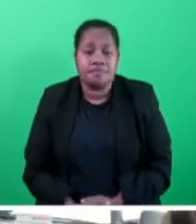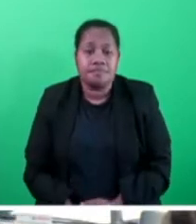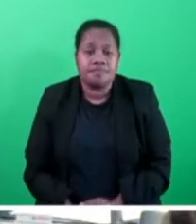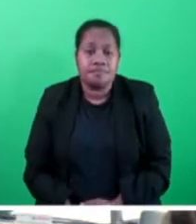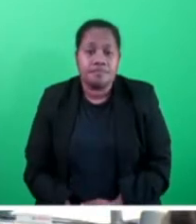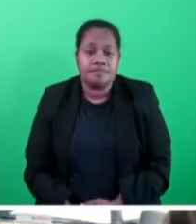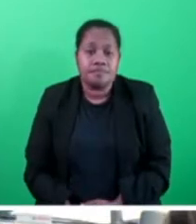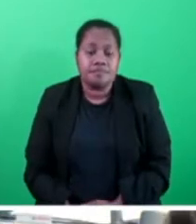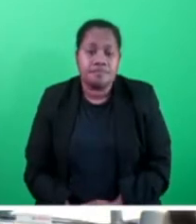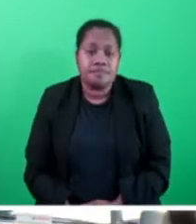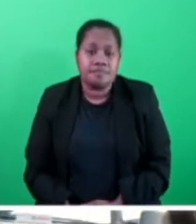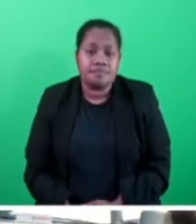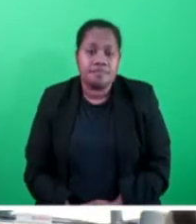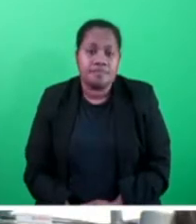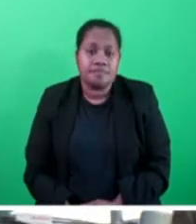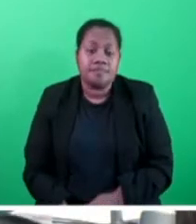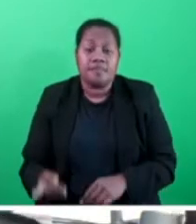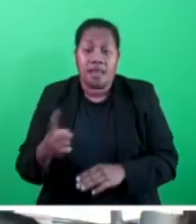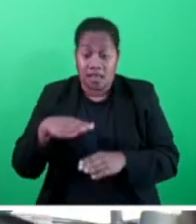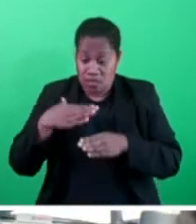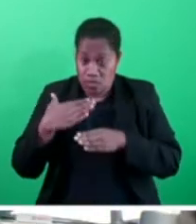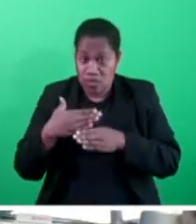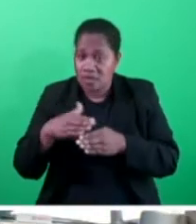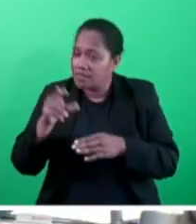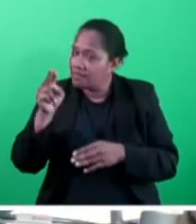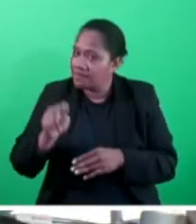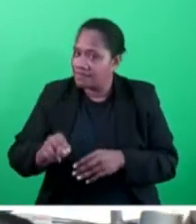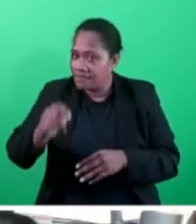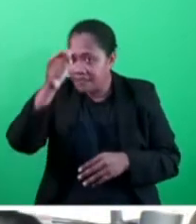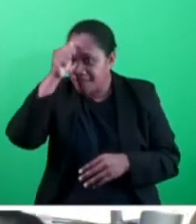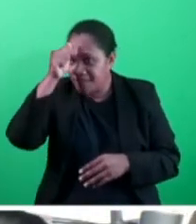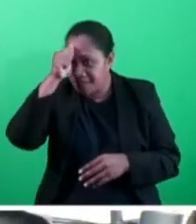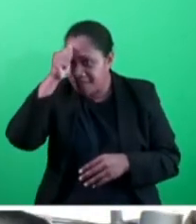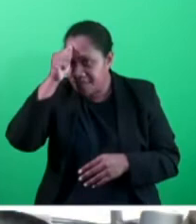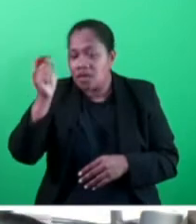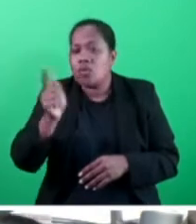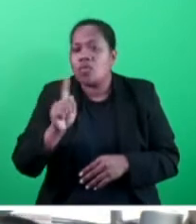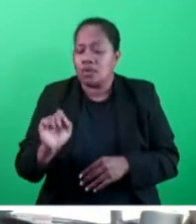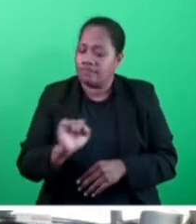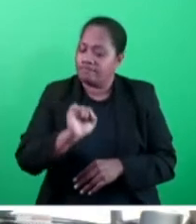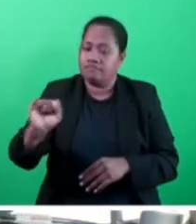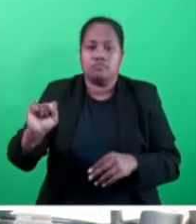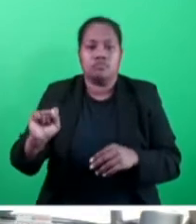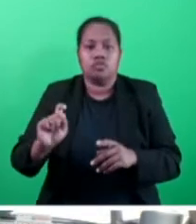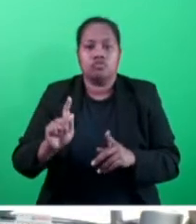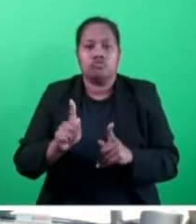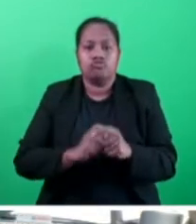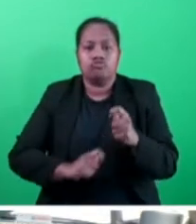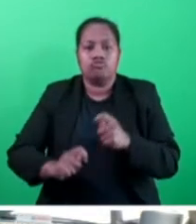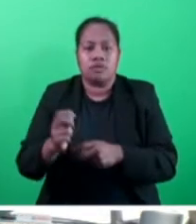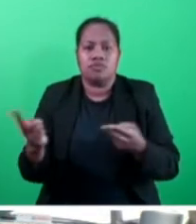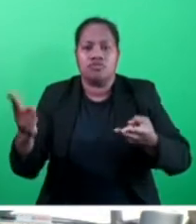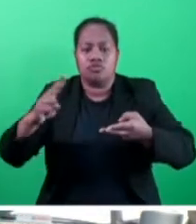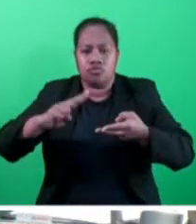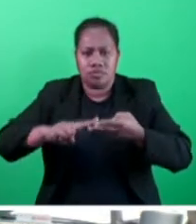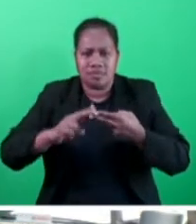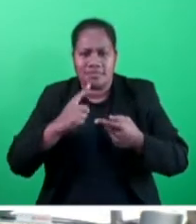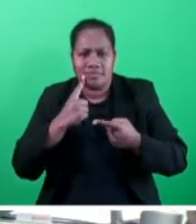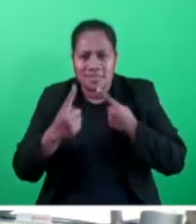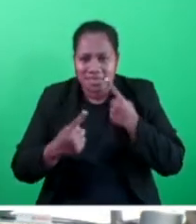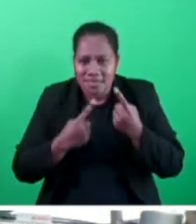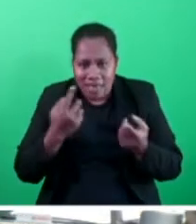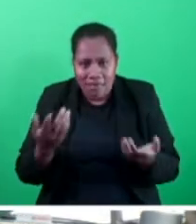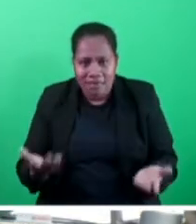and in particular the workers, need to know what their trade unionists are claiming and the truth of their lack of